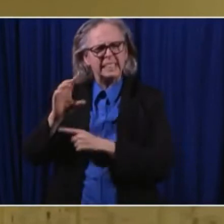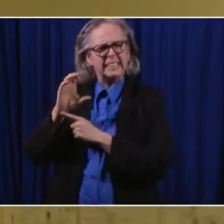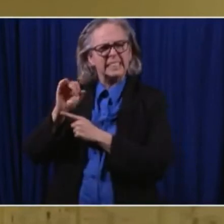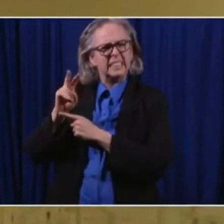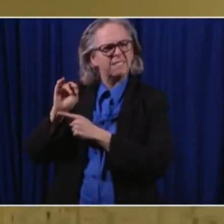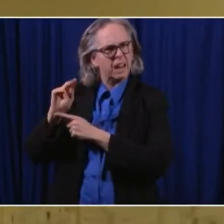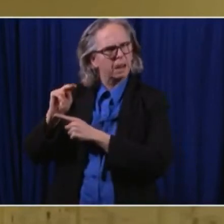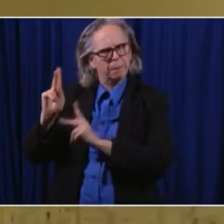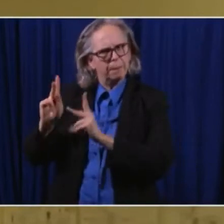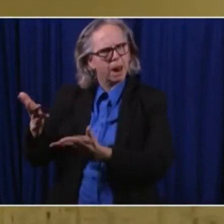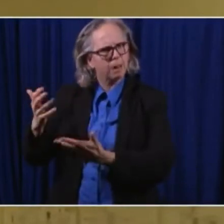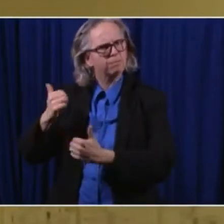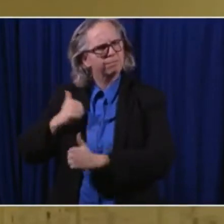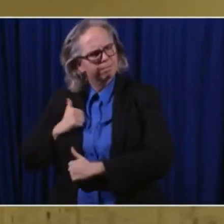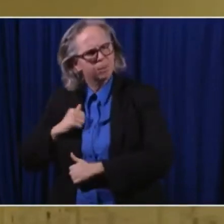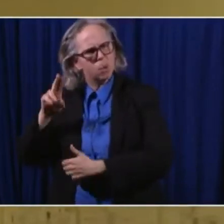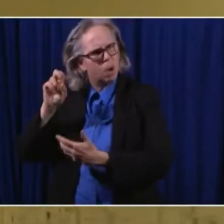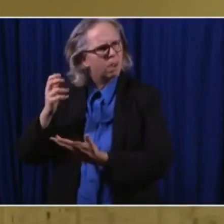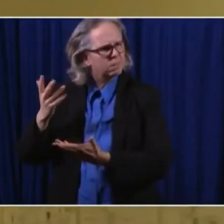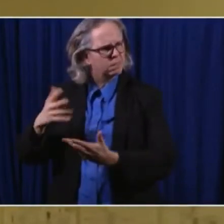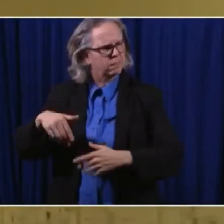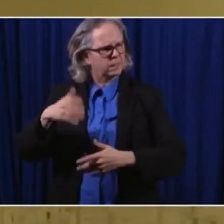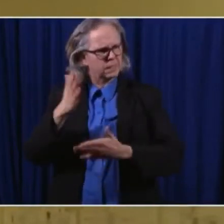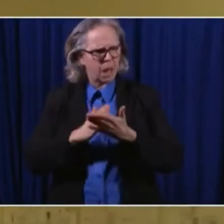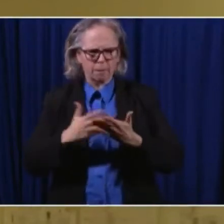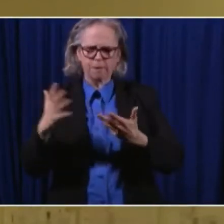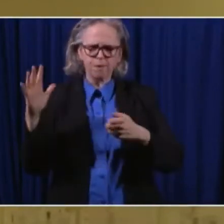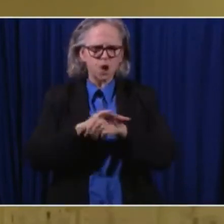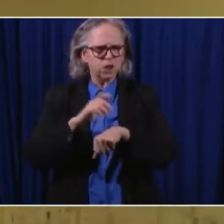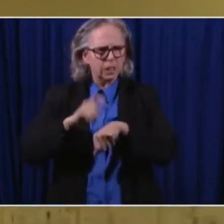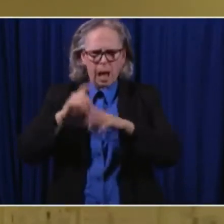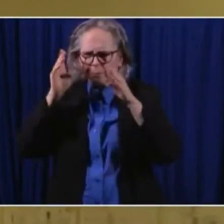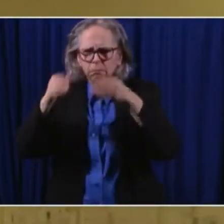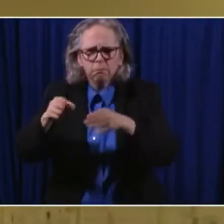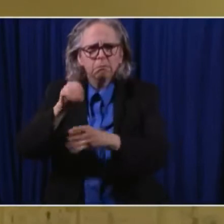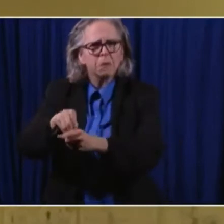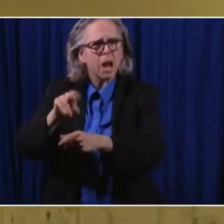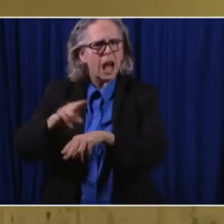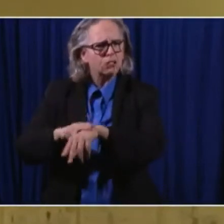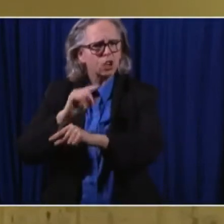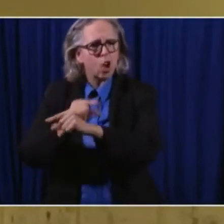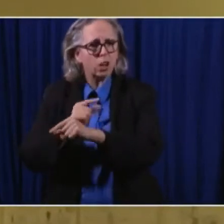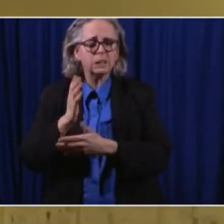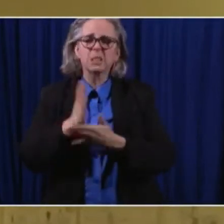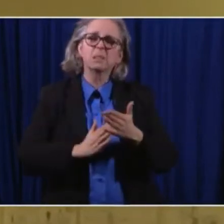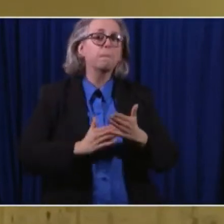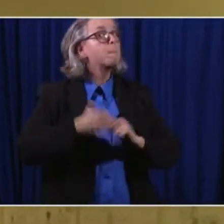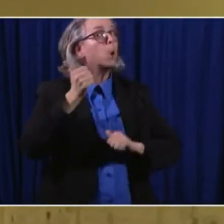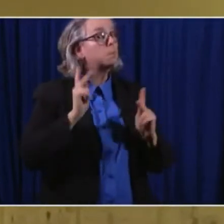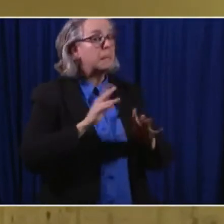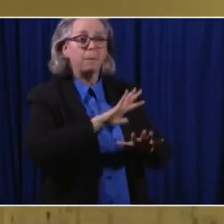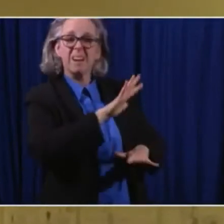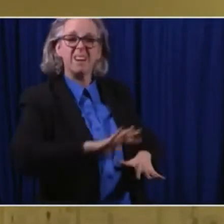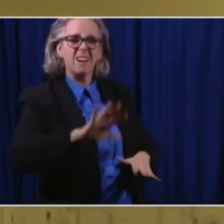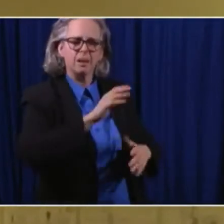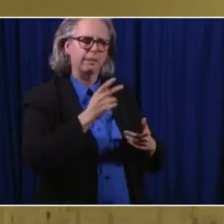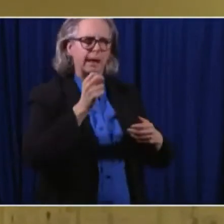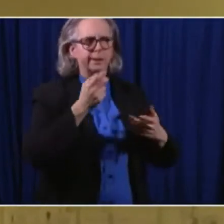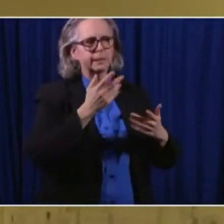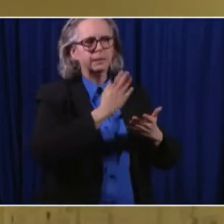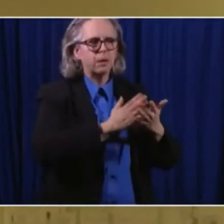full-timers here, but just about everybody here is traditional guardsmen. So that keeps them on the leading edge of the current techniques,